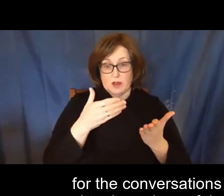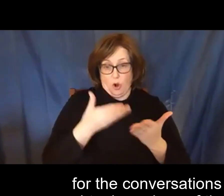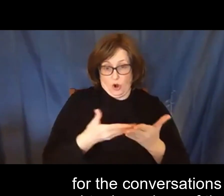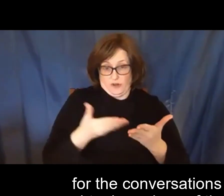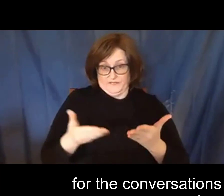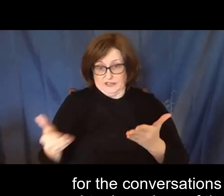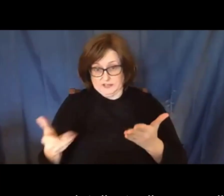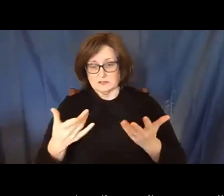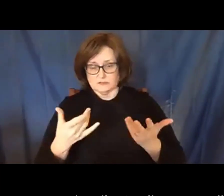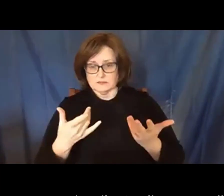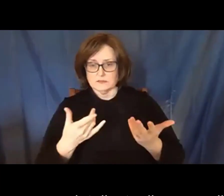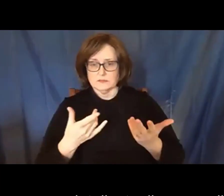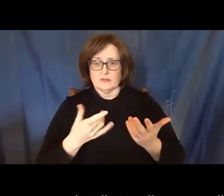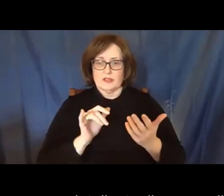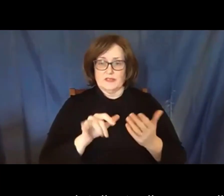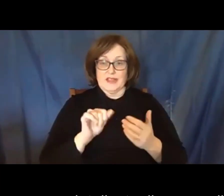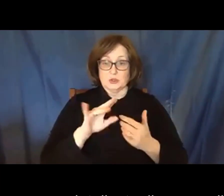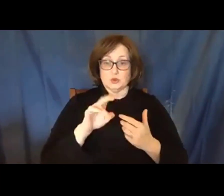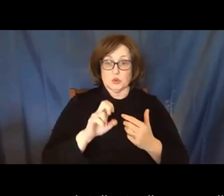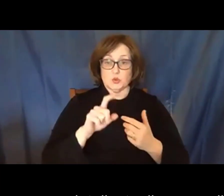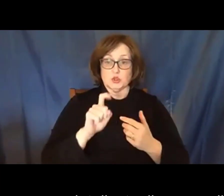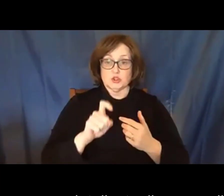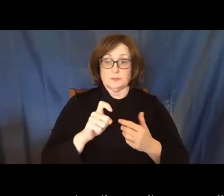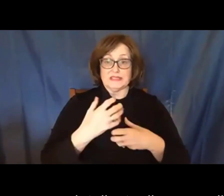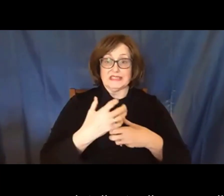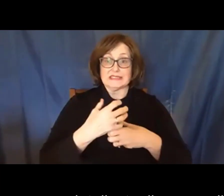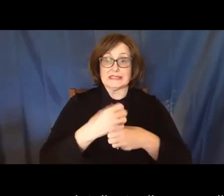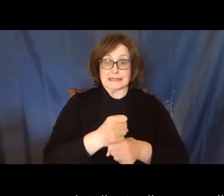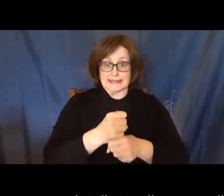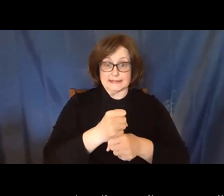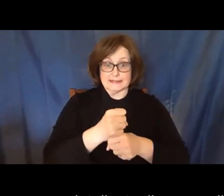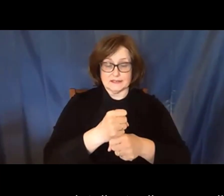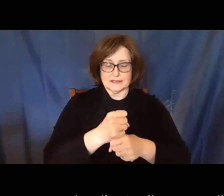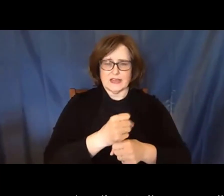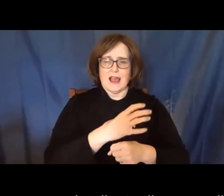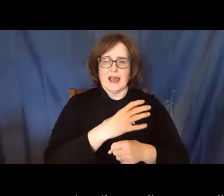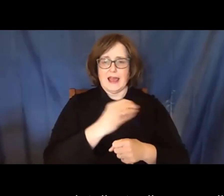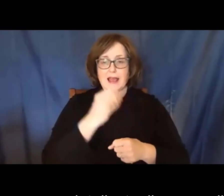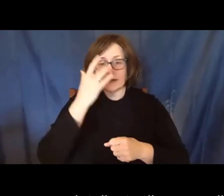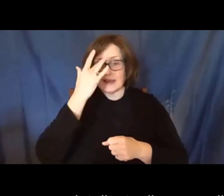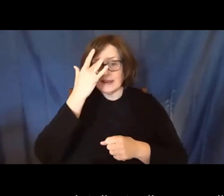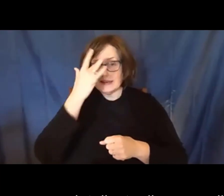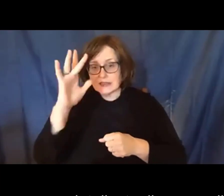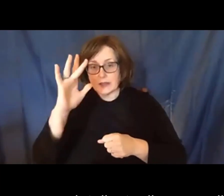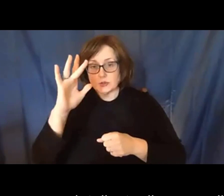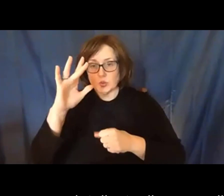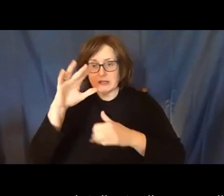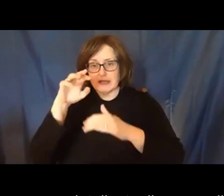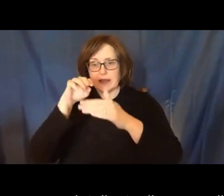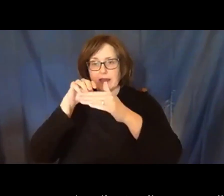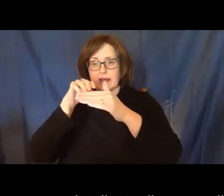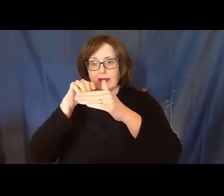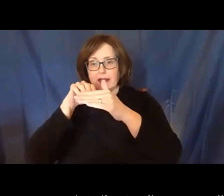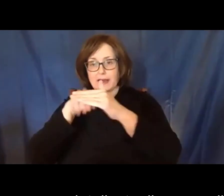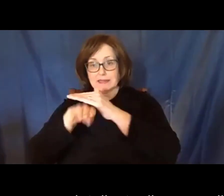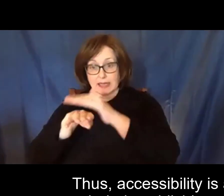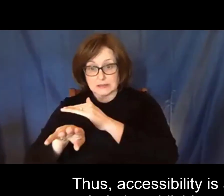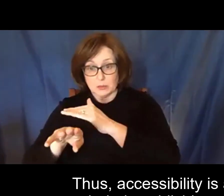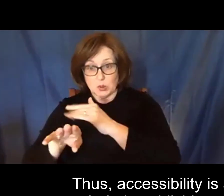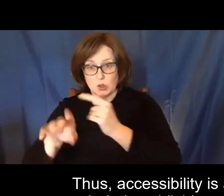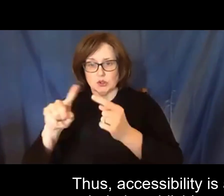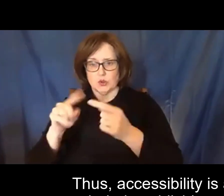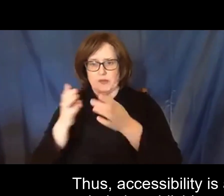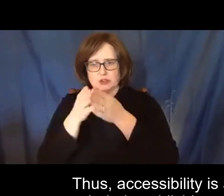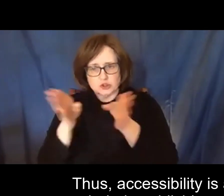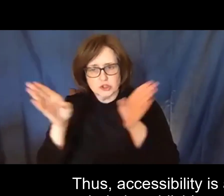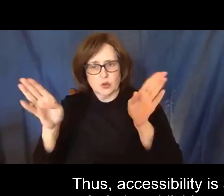be succinct and intellectually accessible for the generalist and non-academic audience.